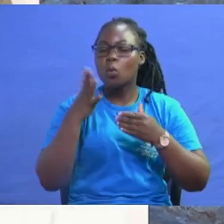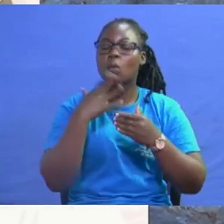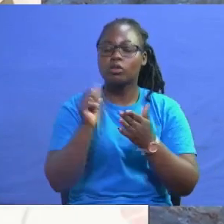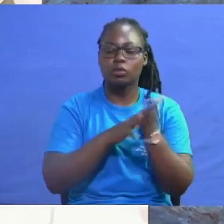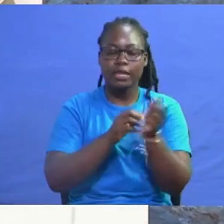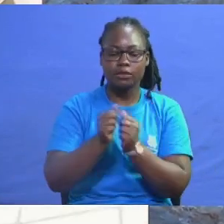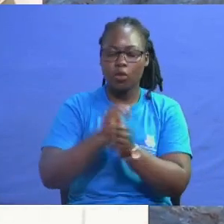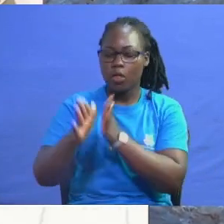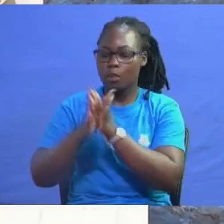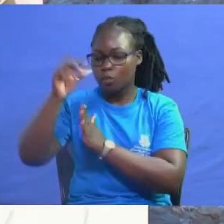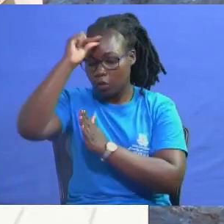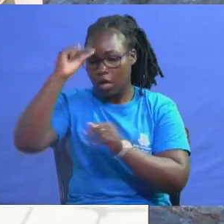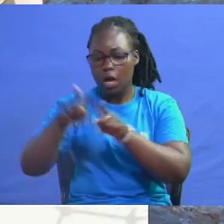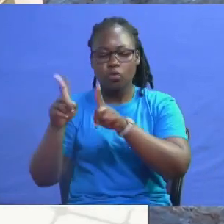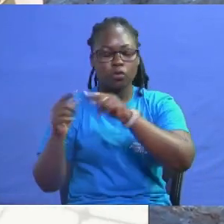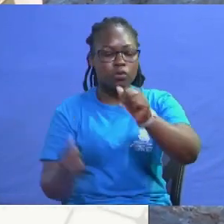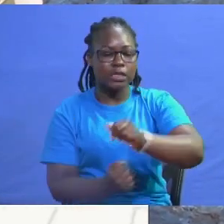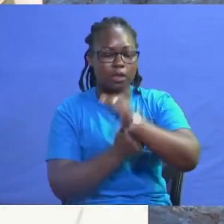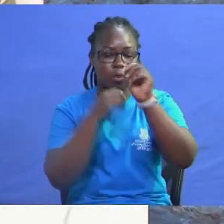in boosting agriculture.